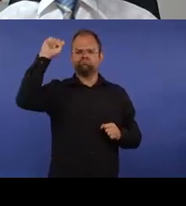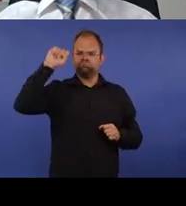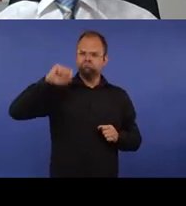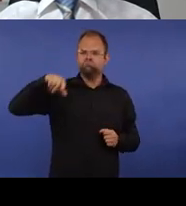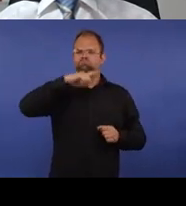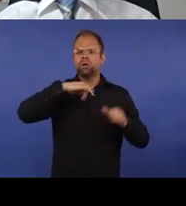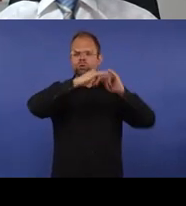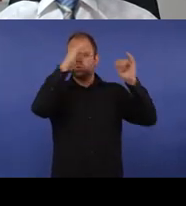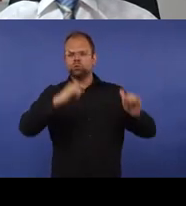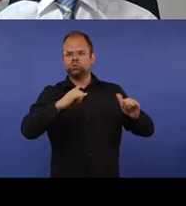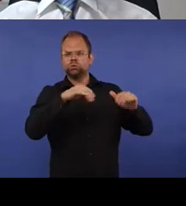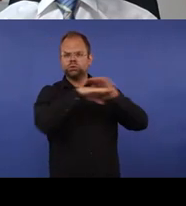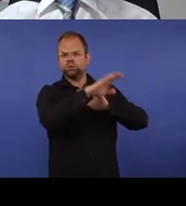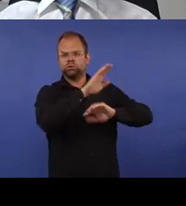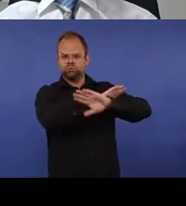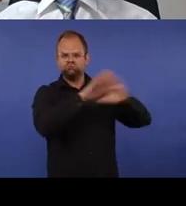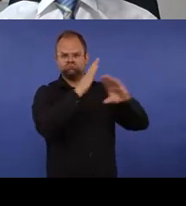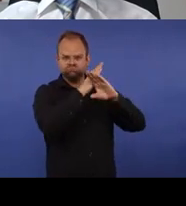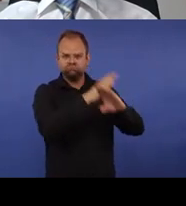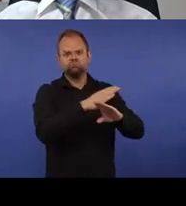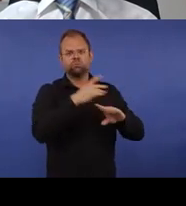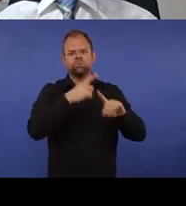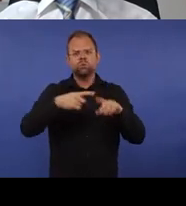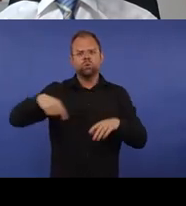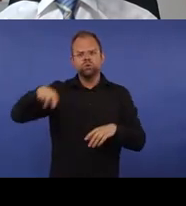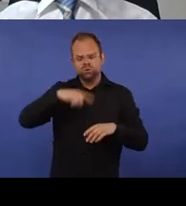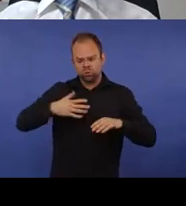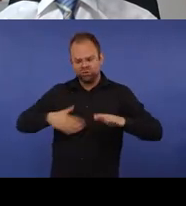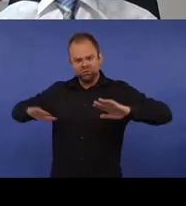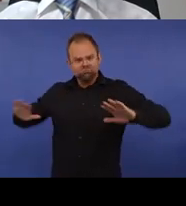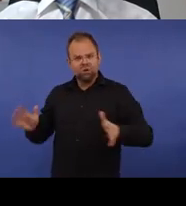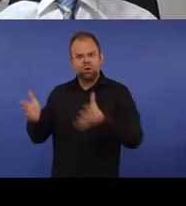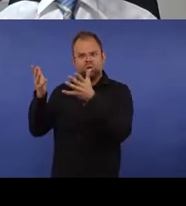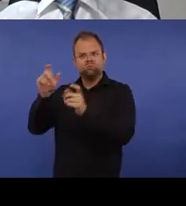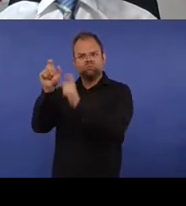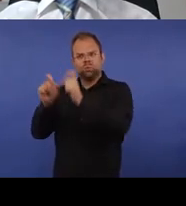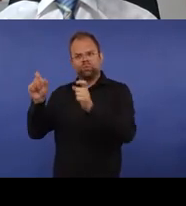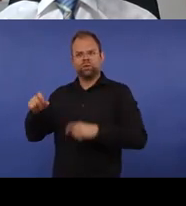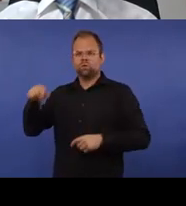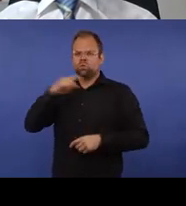the paradigm shift at a political and social level in mainstreaming